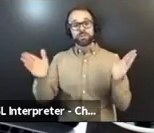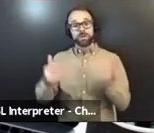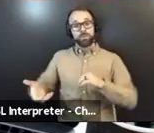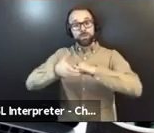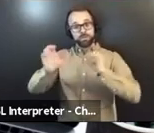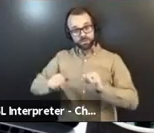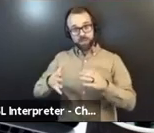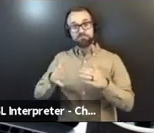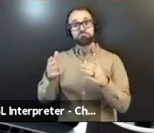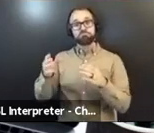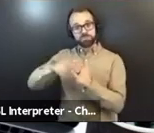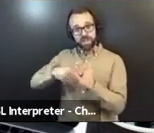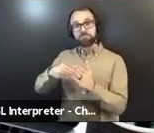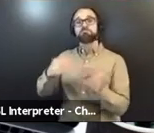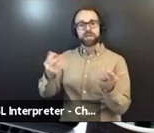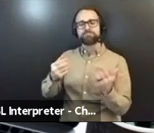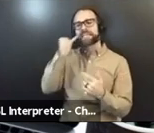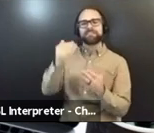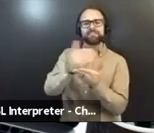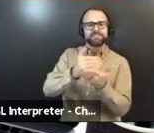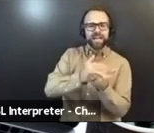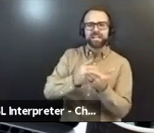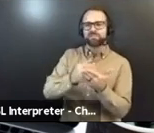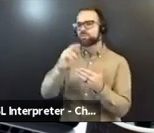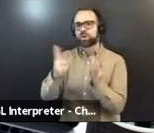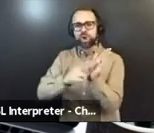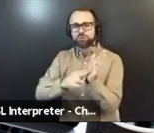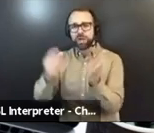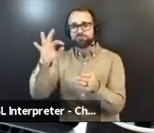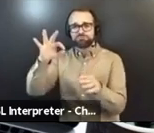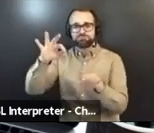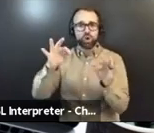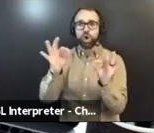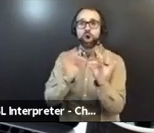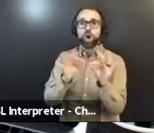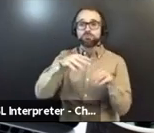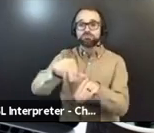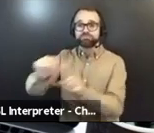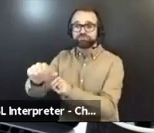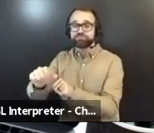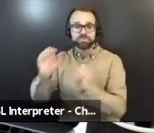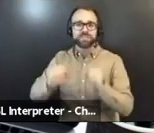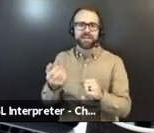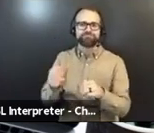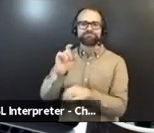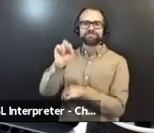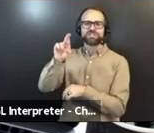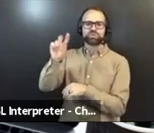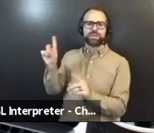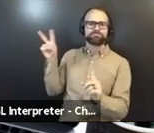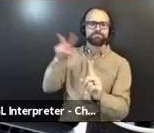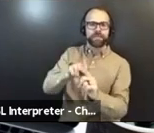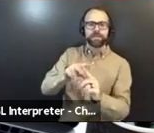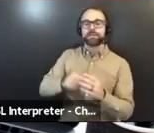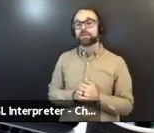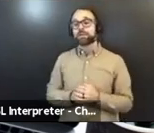got salaries or contracts of cost, you can definitely claim shred. Awesome. And that's it for now. Perfect. So simple process, whether you're doing